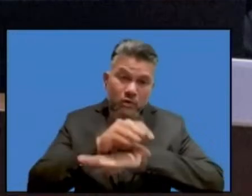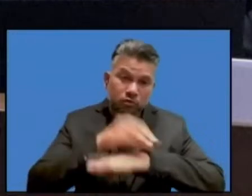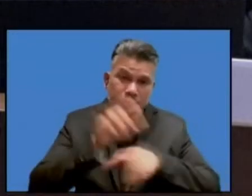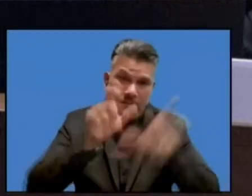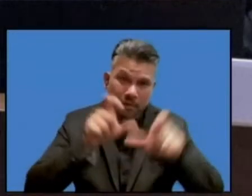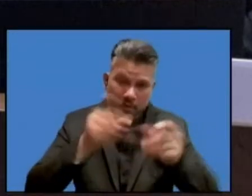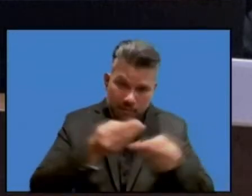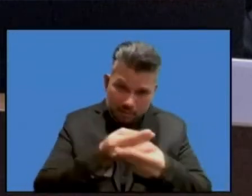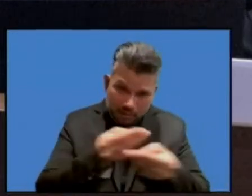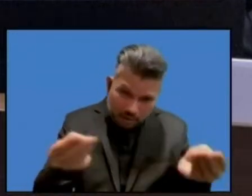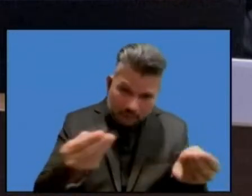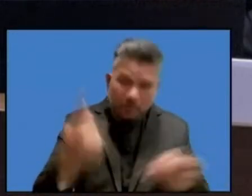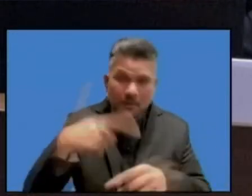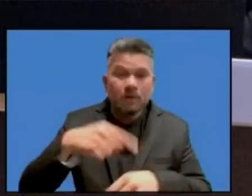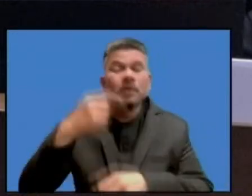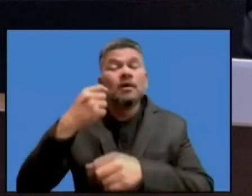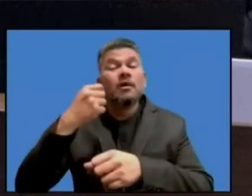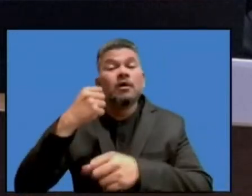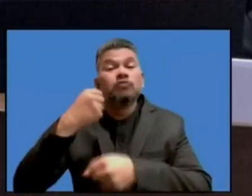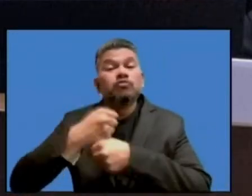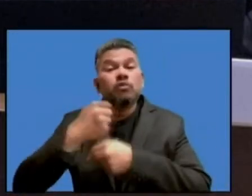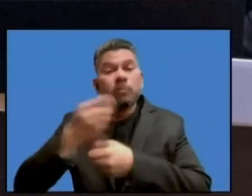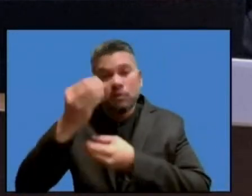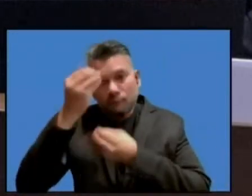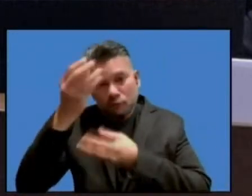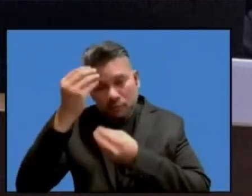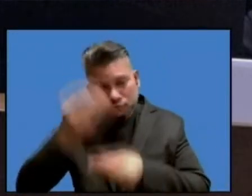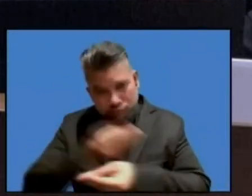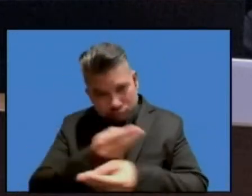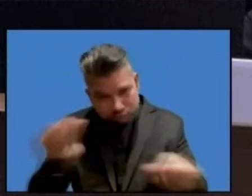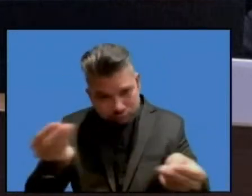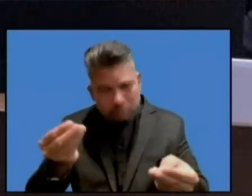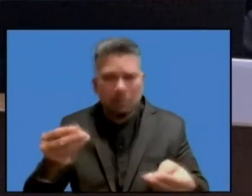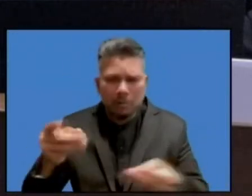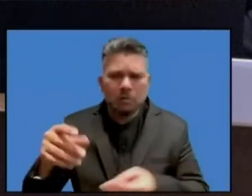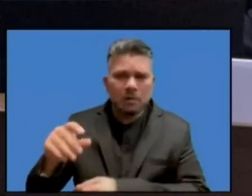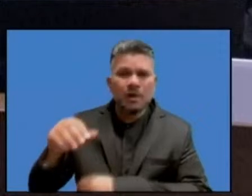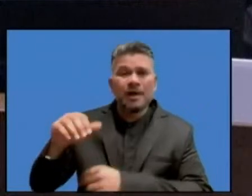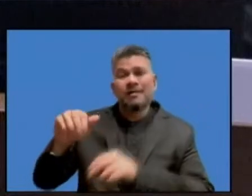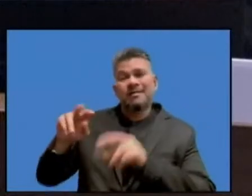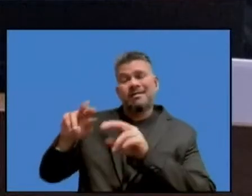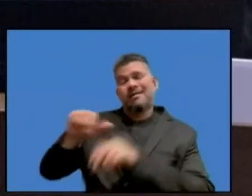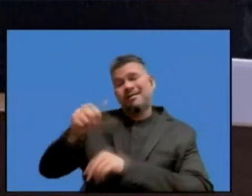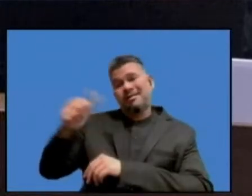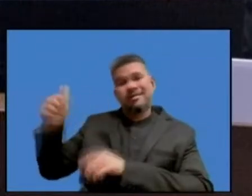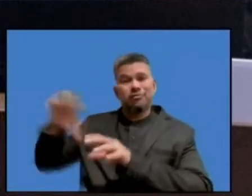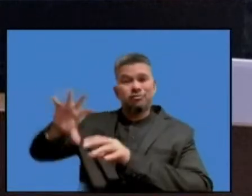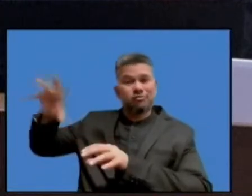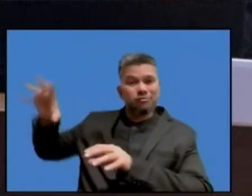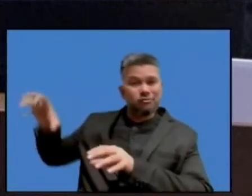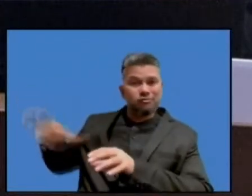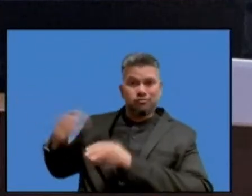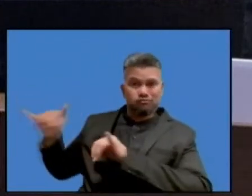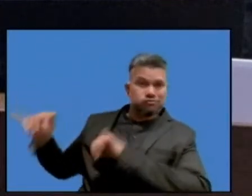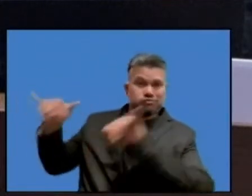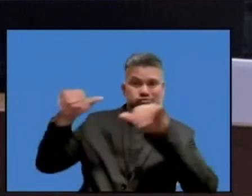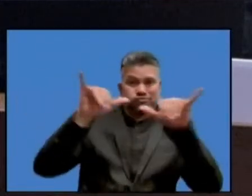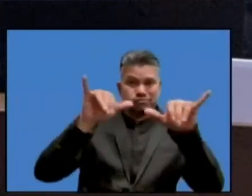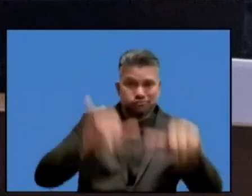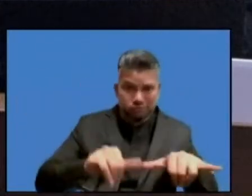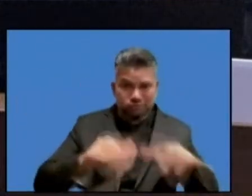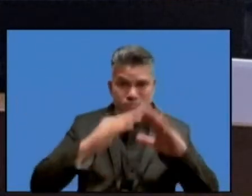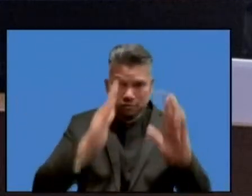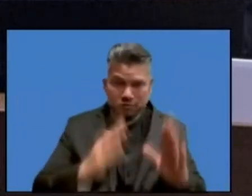that is easy for settled foreign residents to apply for. And we also implement a foreign employment and